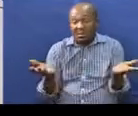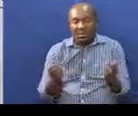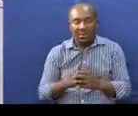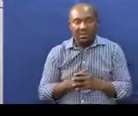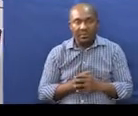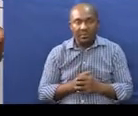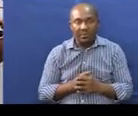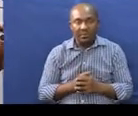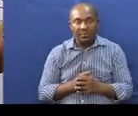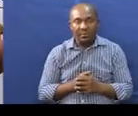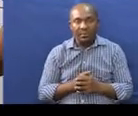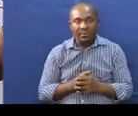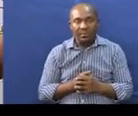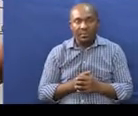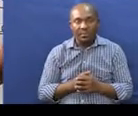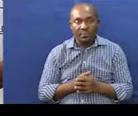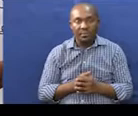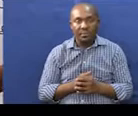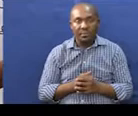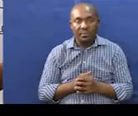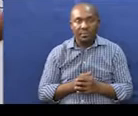was absent.